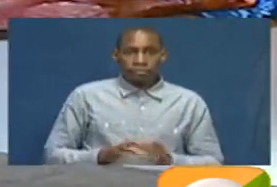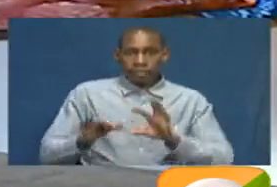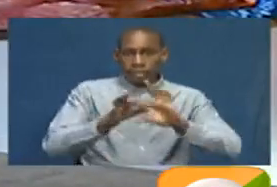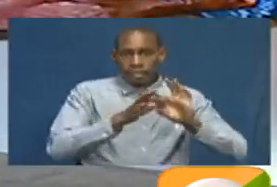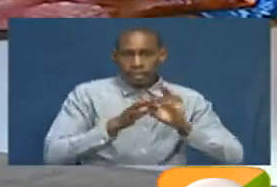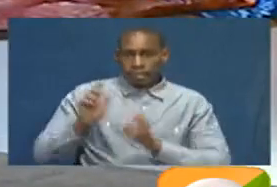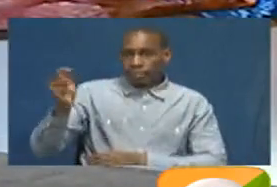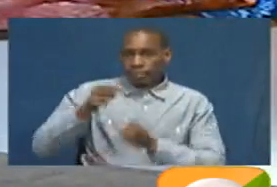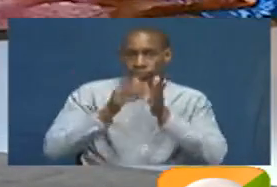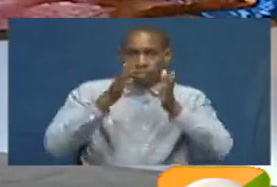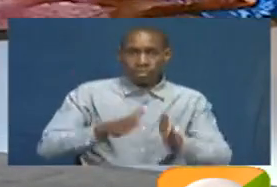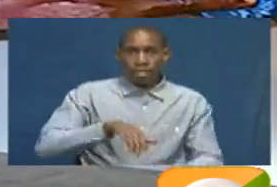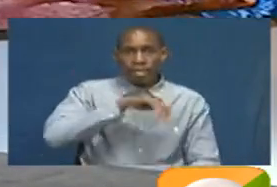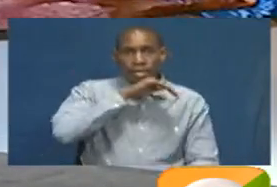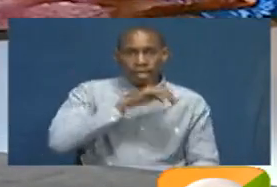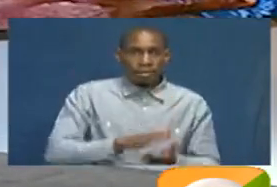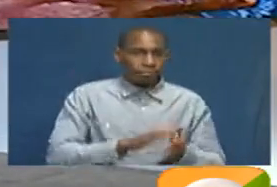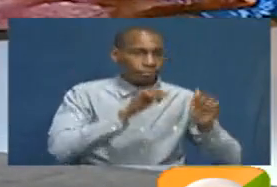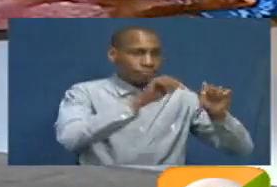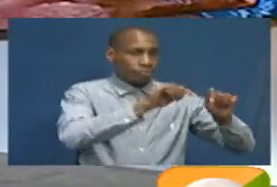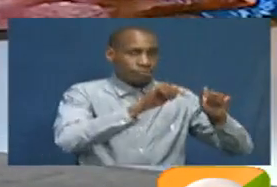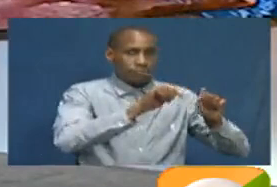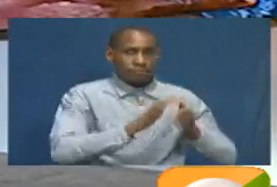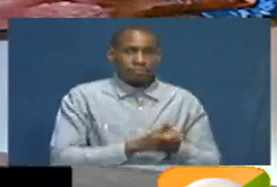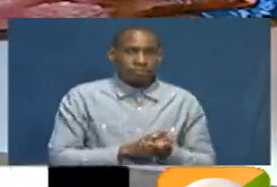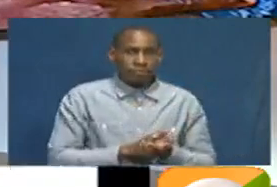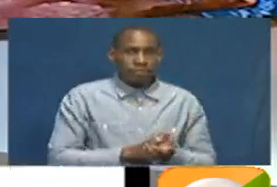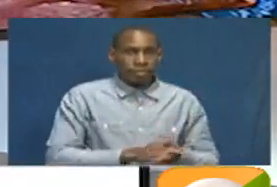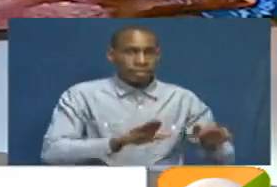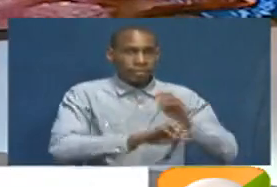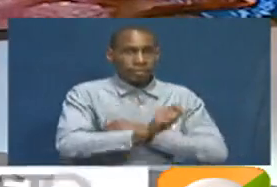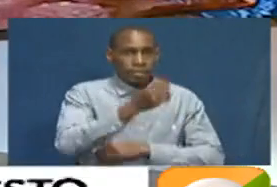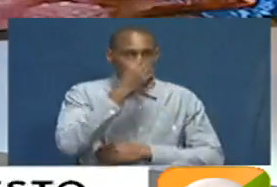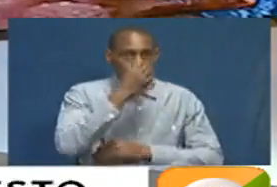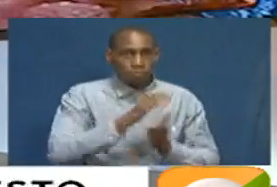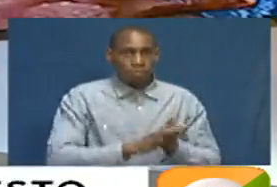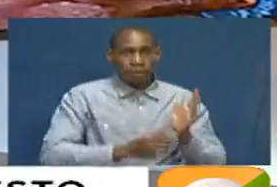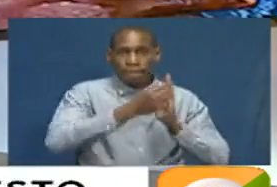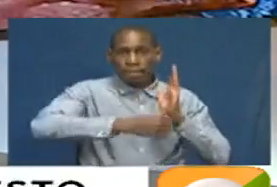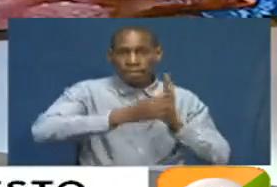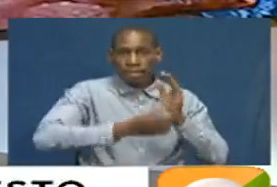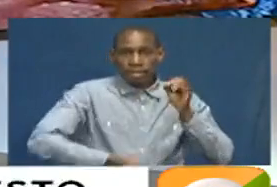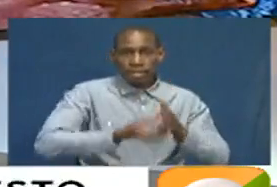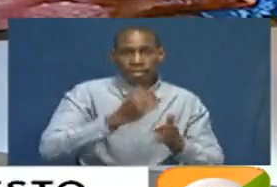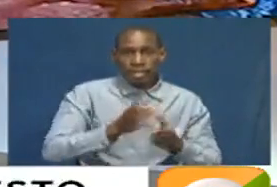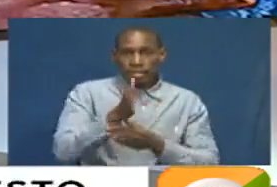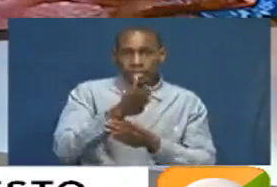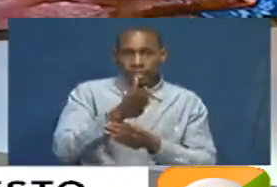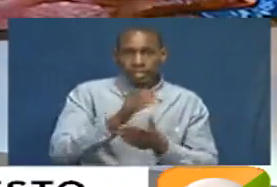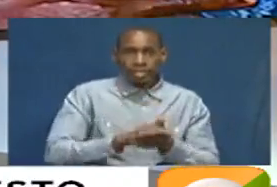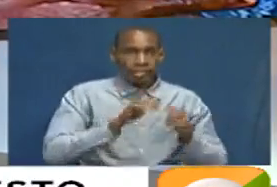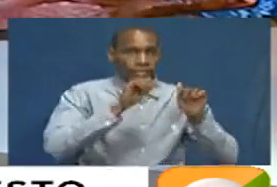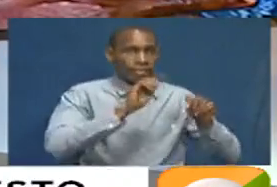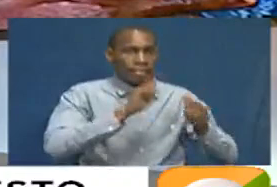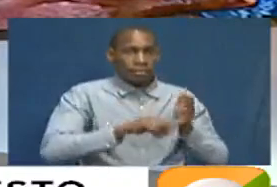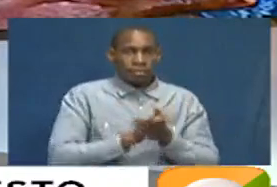Azimio presidential candidate Raila Odinga has launched off DP Ruto's manifesto unveiled on Thursday, rather laughed it